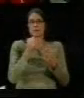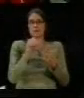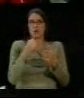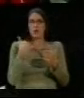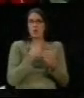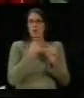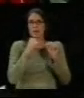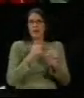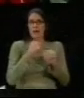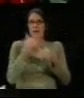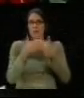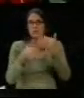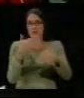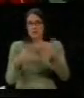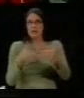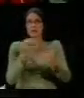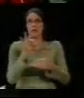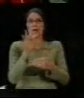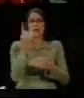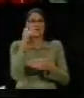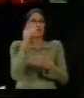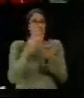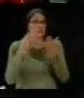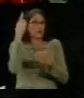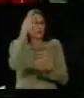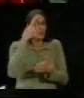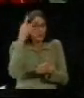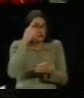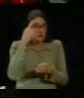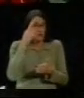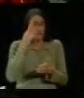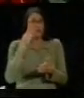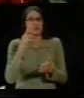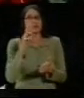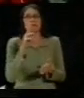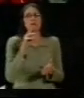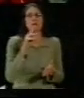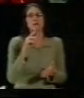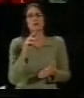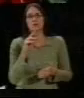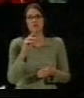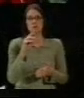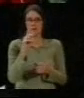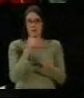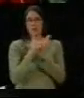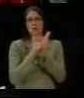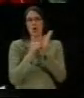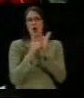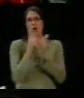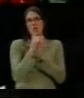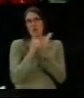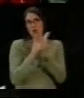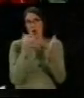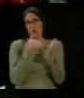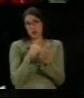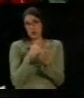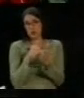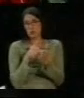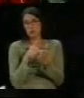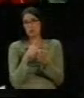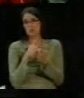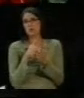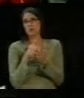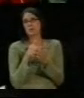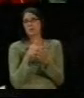proceed. If for some reason the Midway, the lawsuit turns it